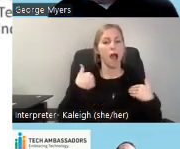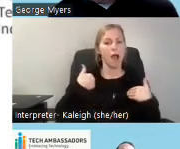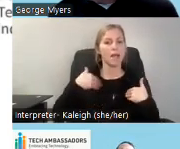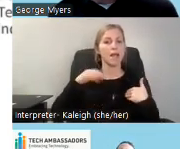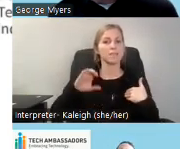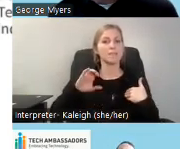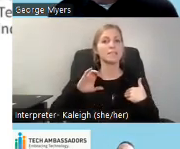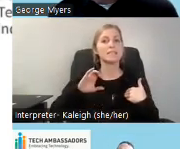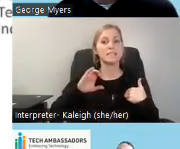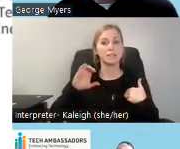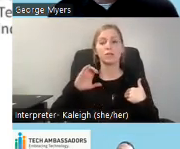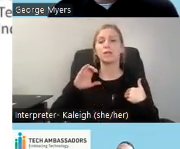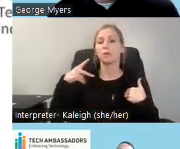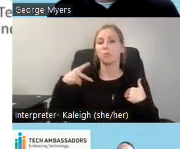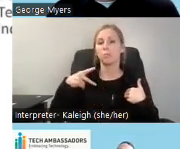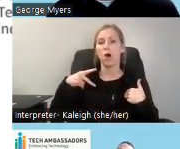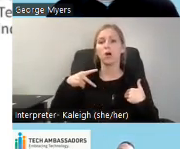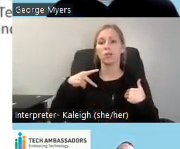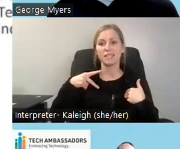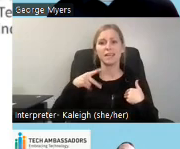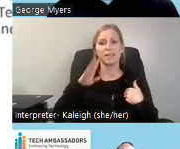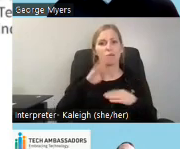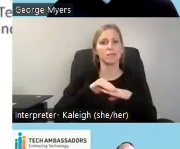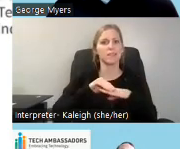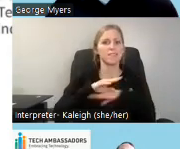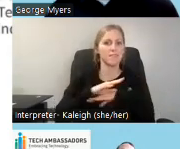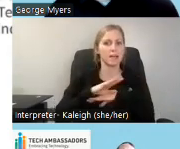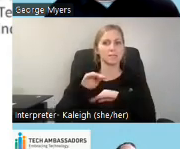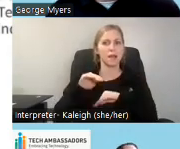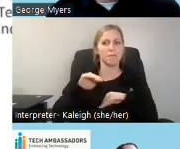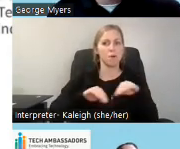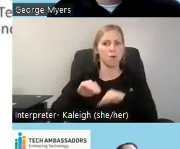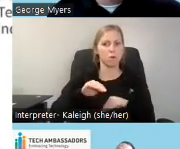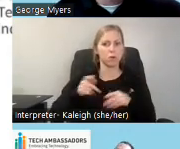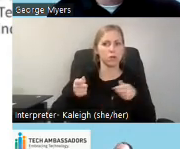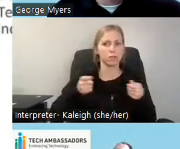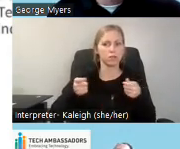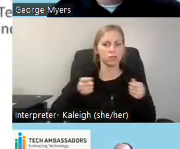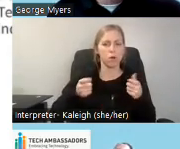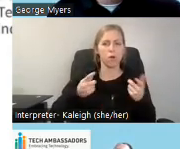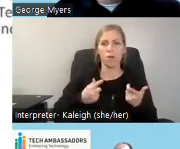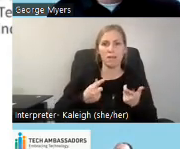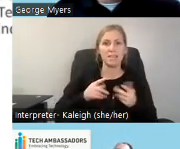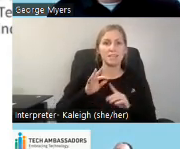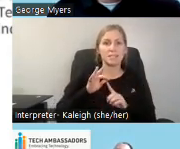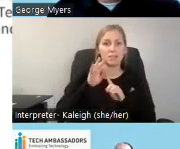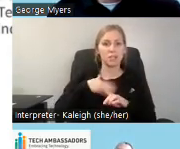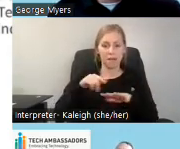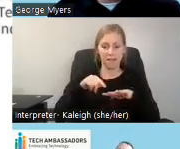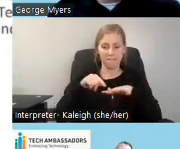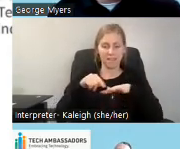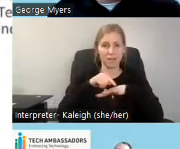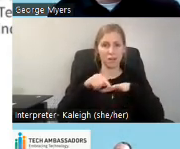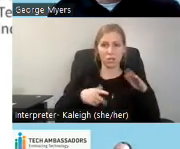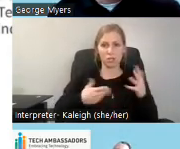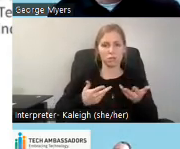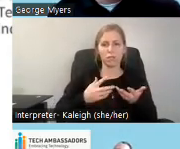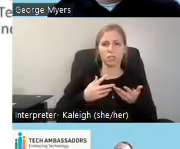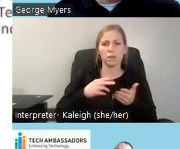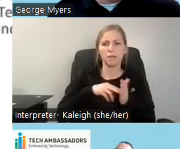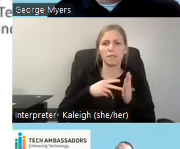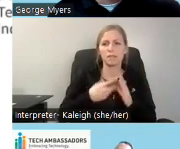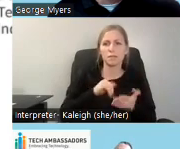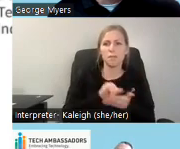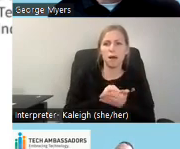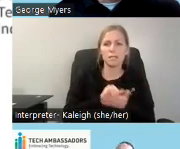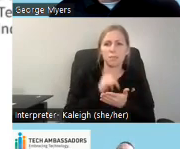motor controls like my fingers, which makes it impossible for me to use a cell phone the traditional way.